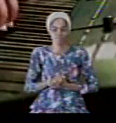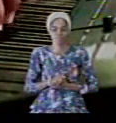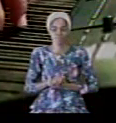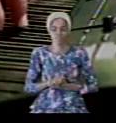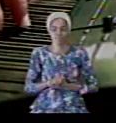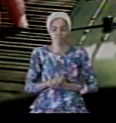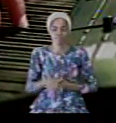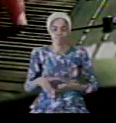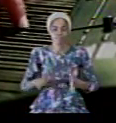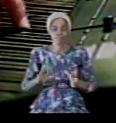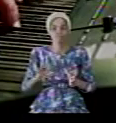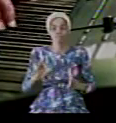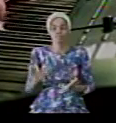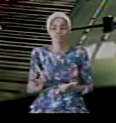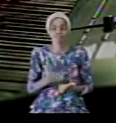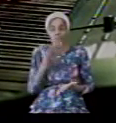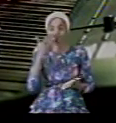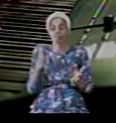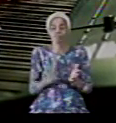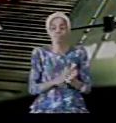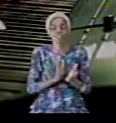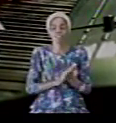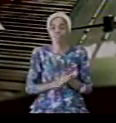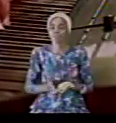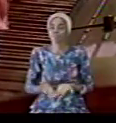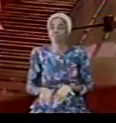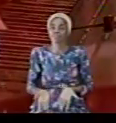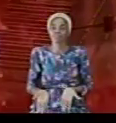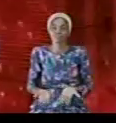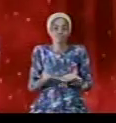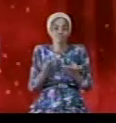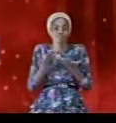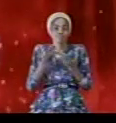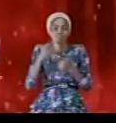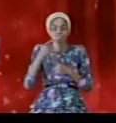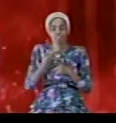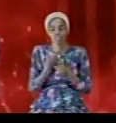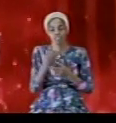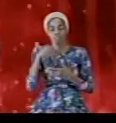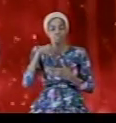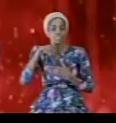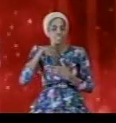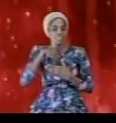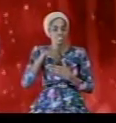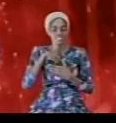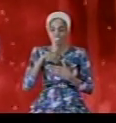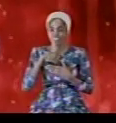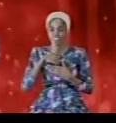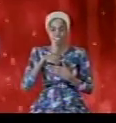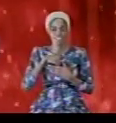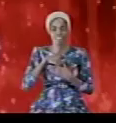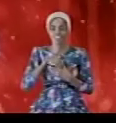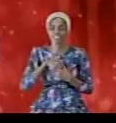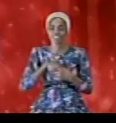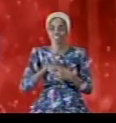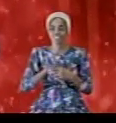Let praises rise from the